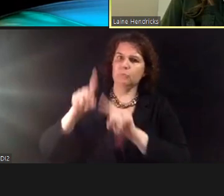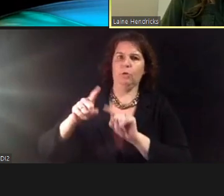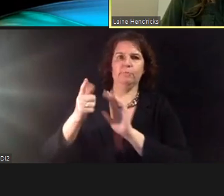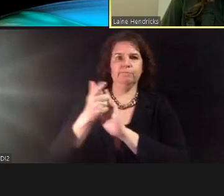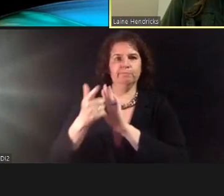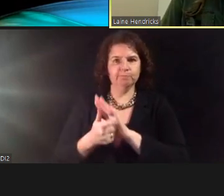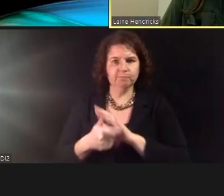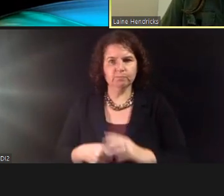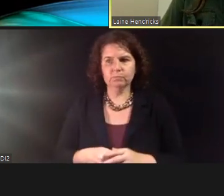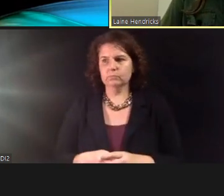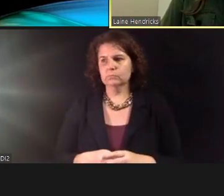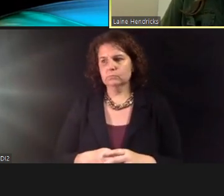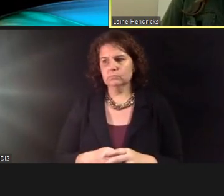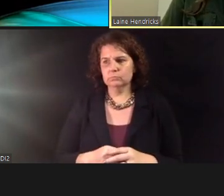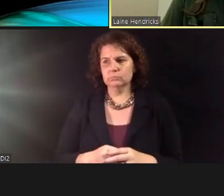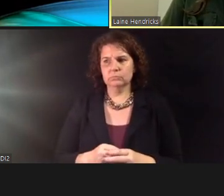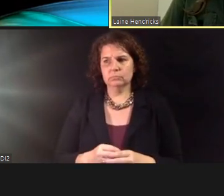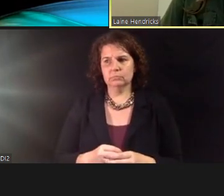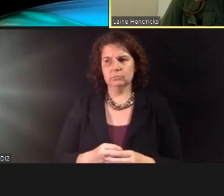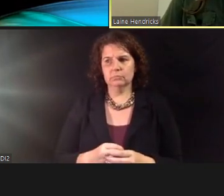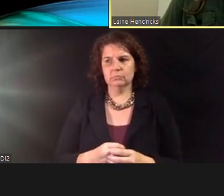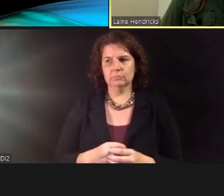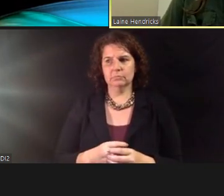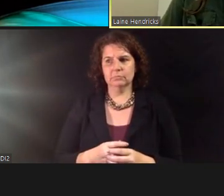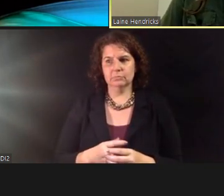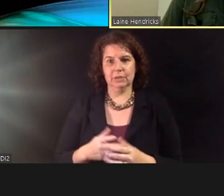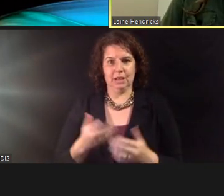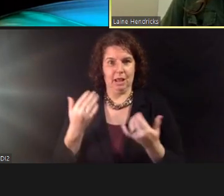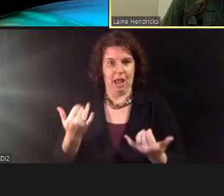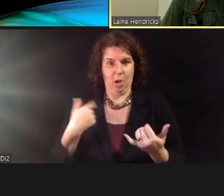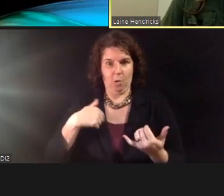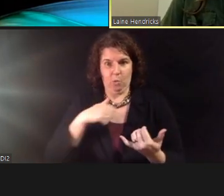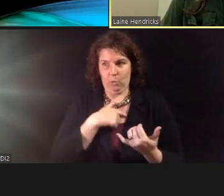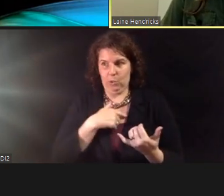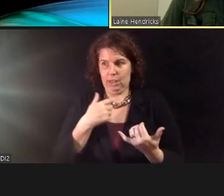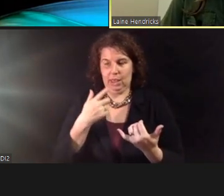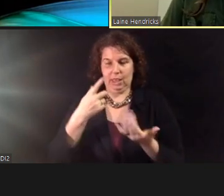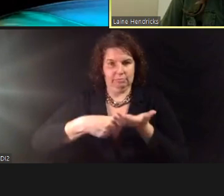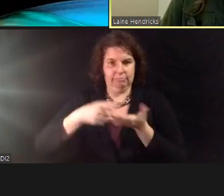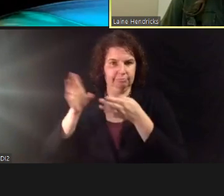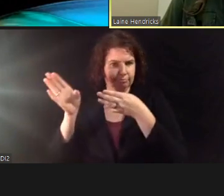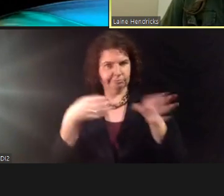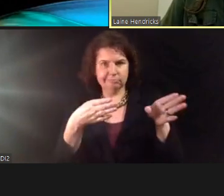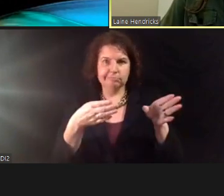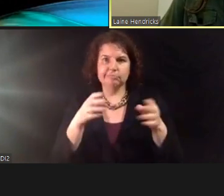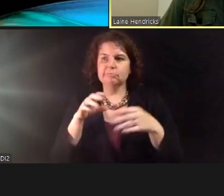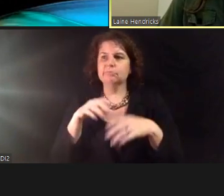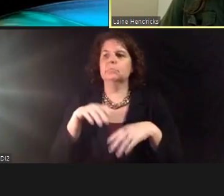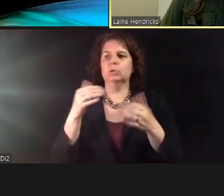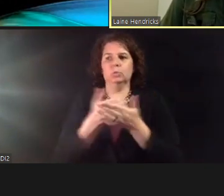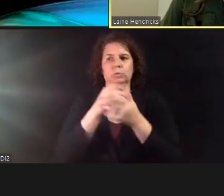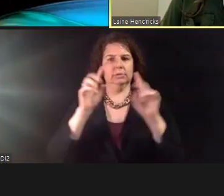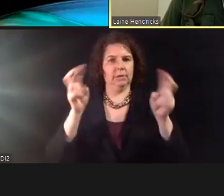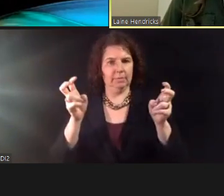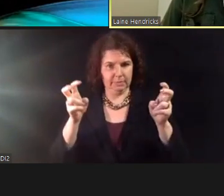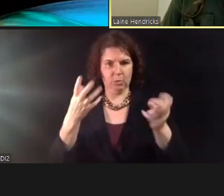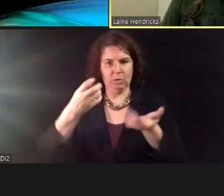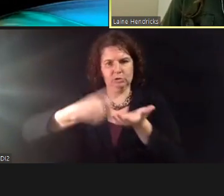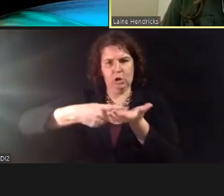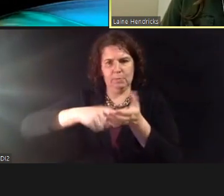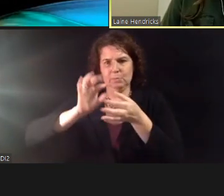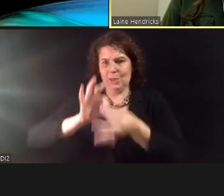testing. We've received a lot of questions about testing, and so I will go ahead and dive right in. Linda asks, does